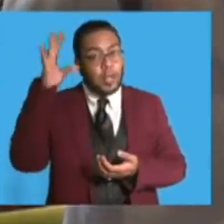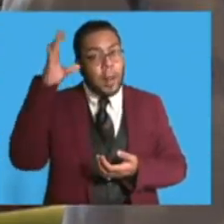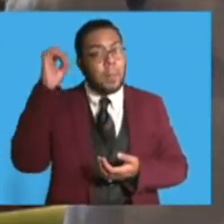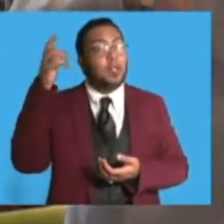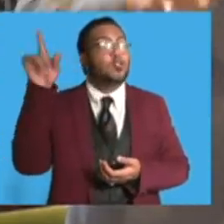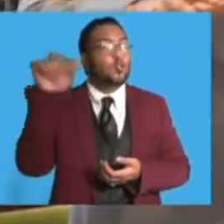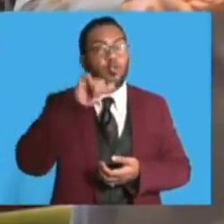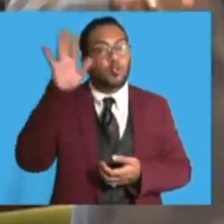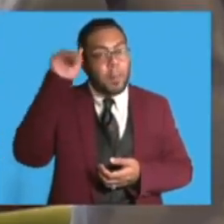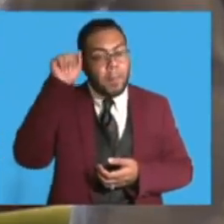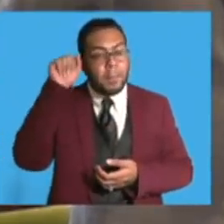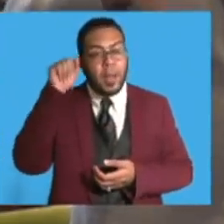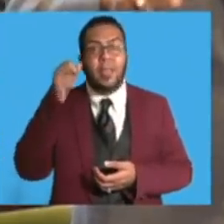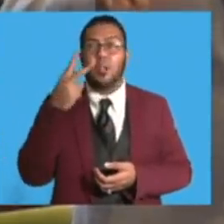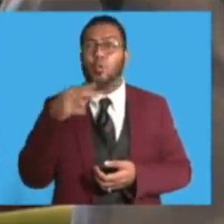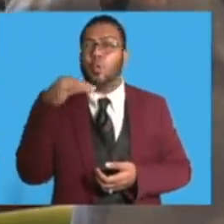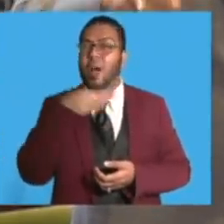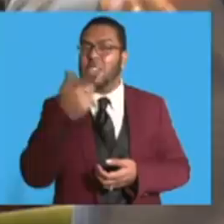the